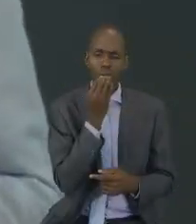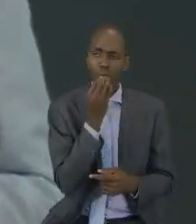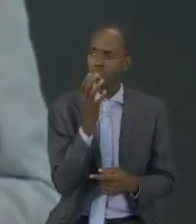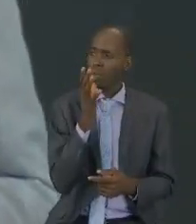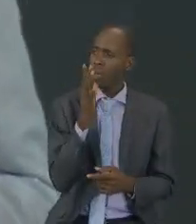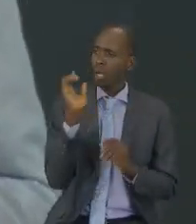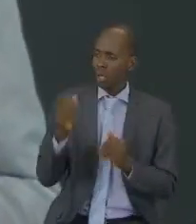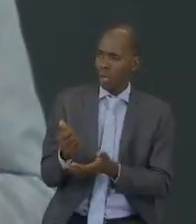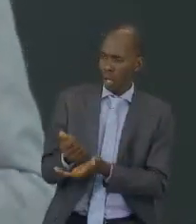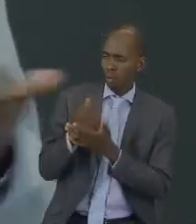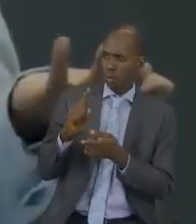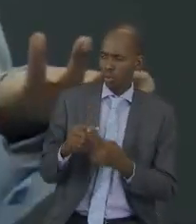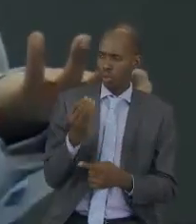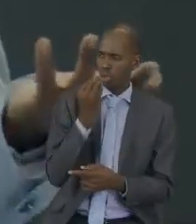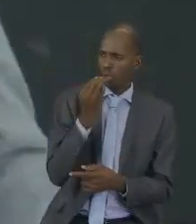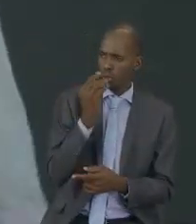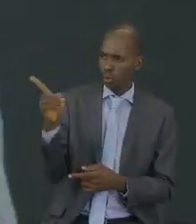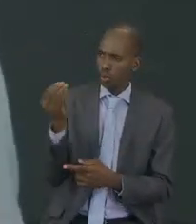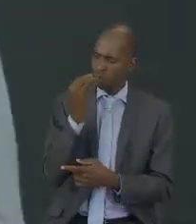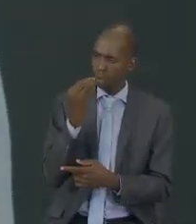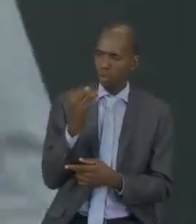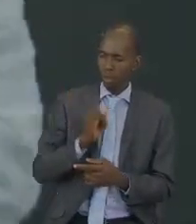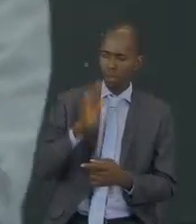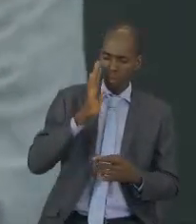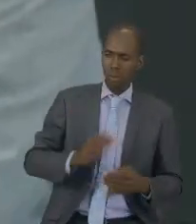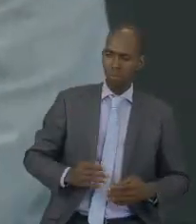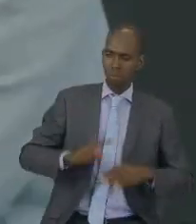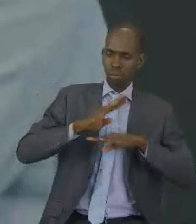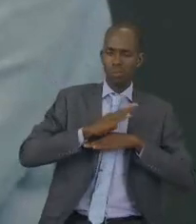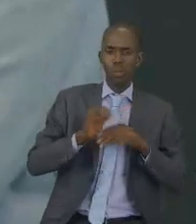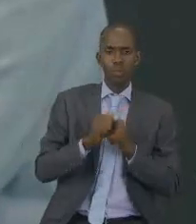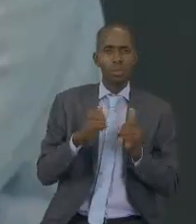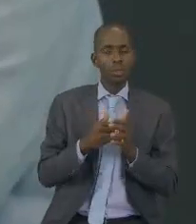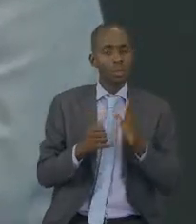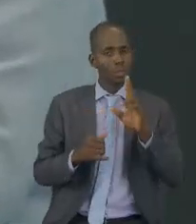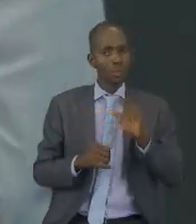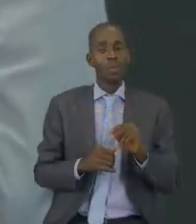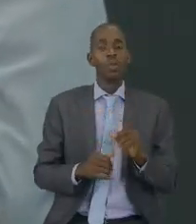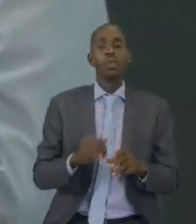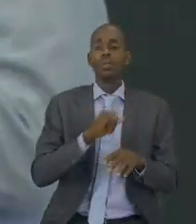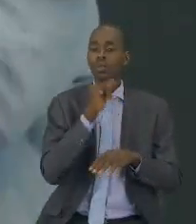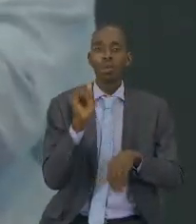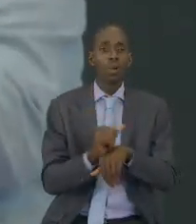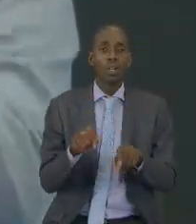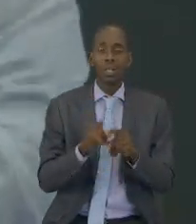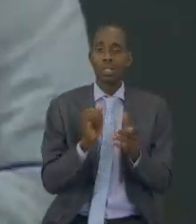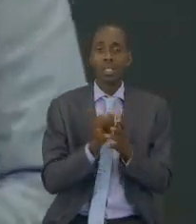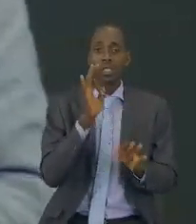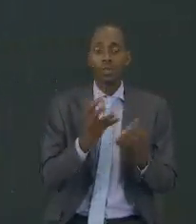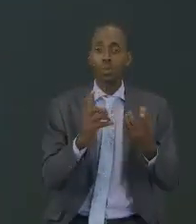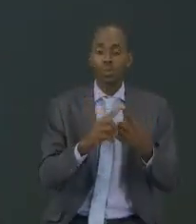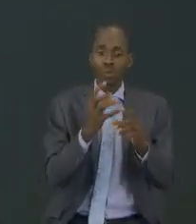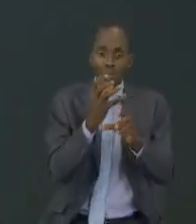can you eat for me? It doesn't happen that way. If you're going to have the strength that the food